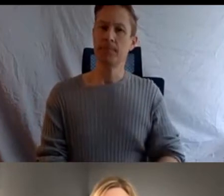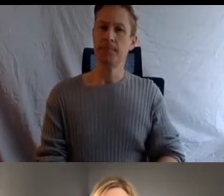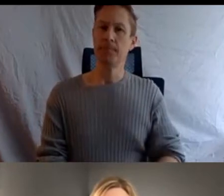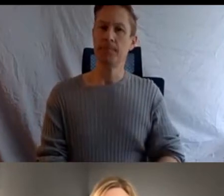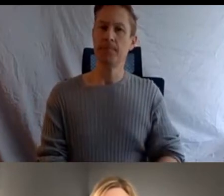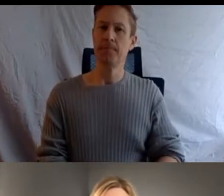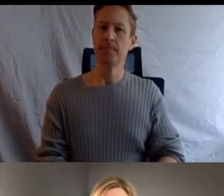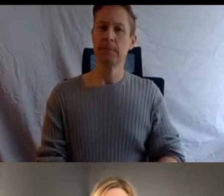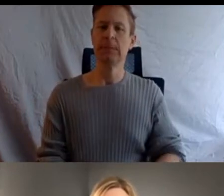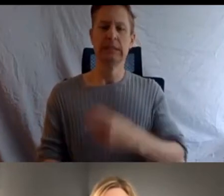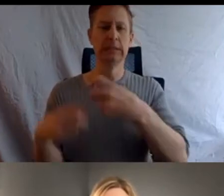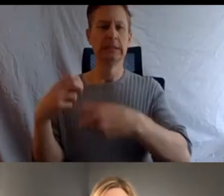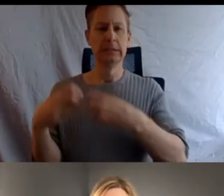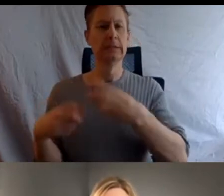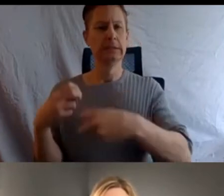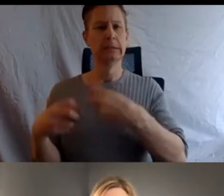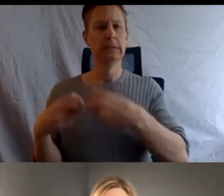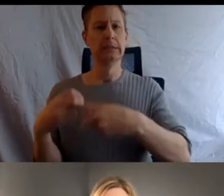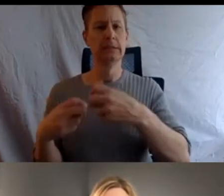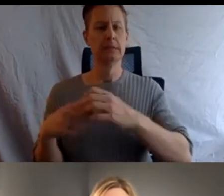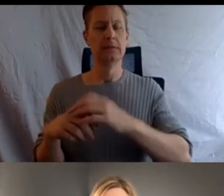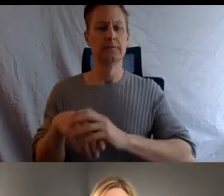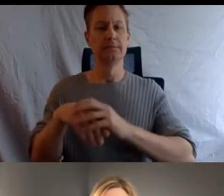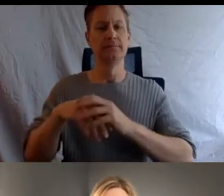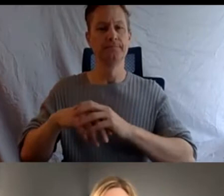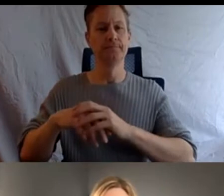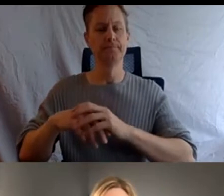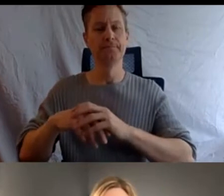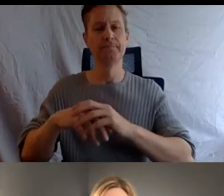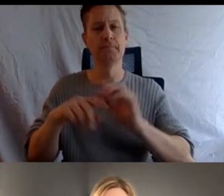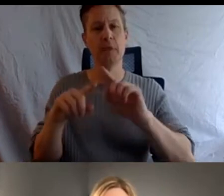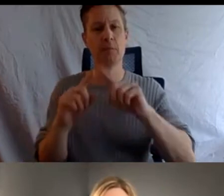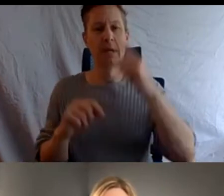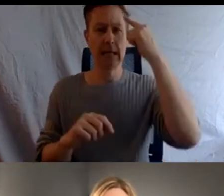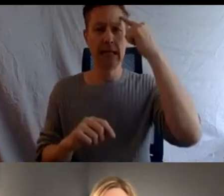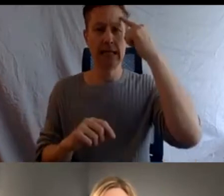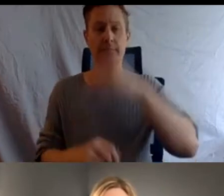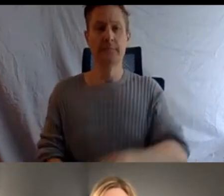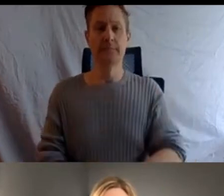it's difficult. But I think that,